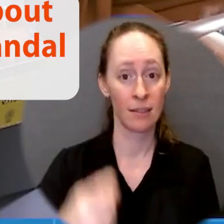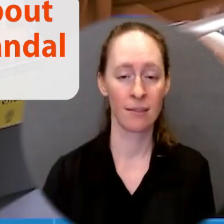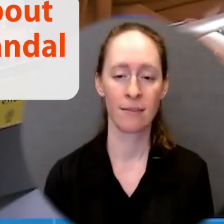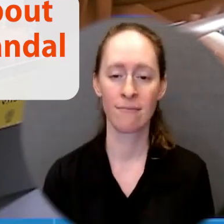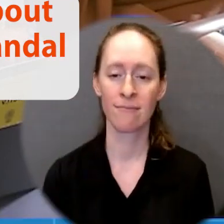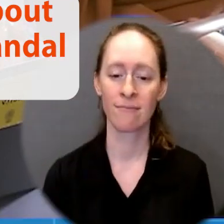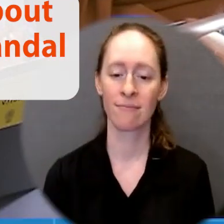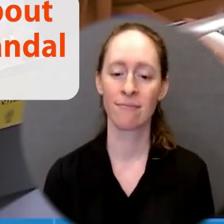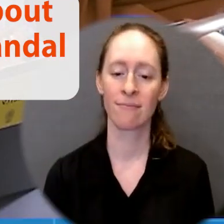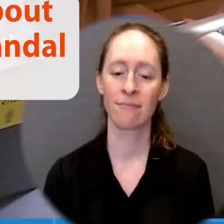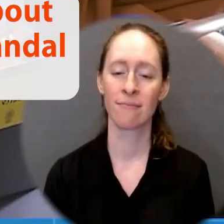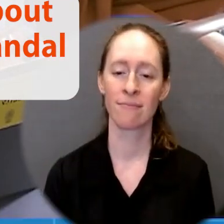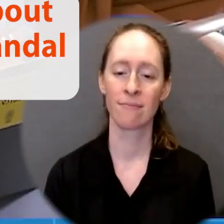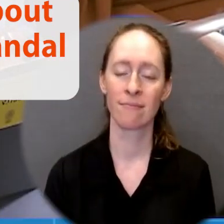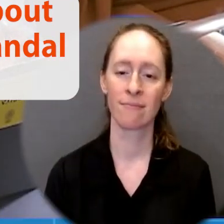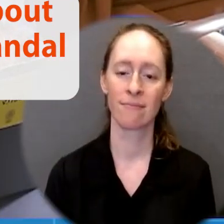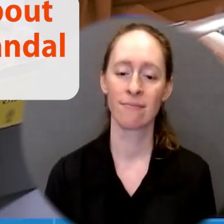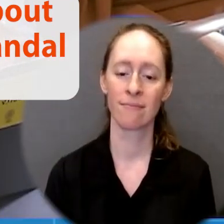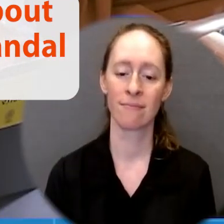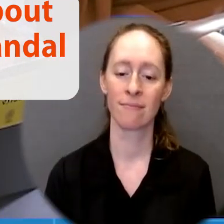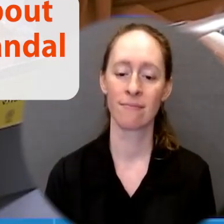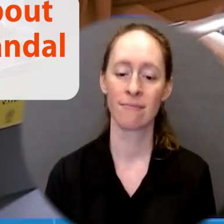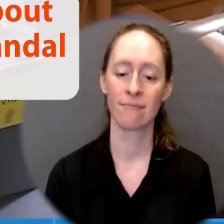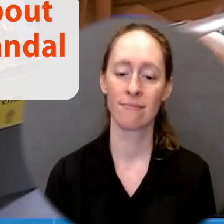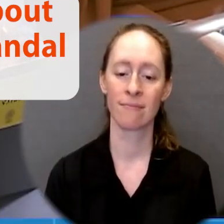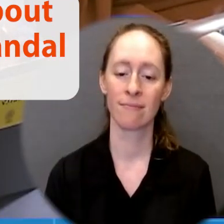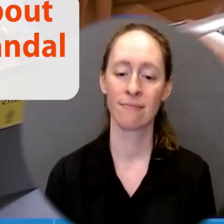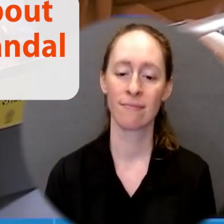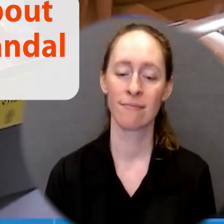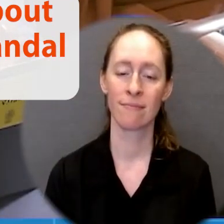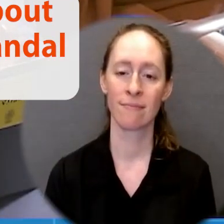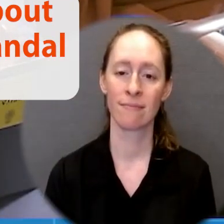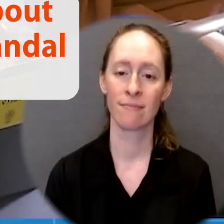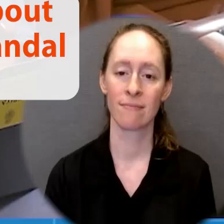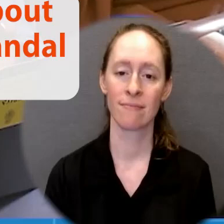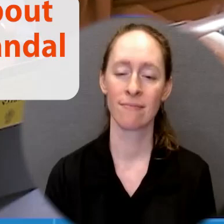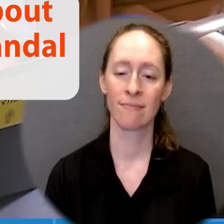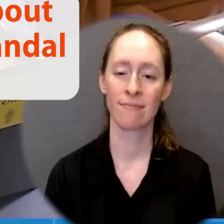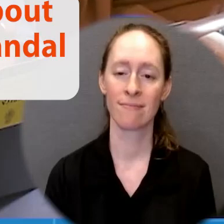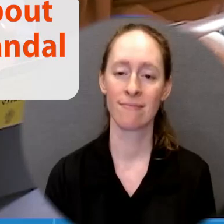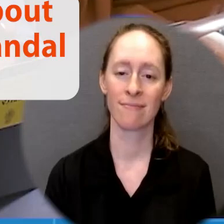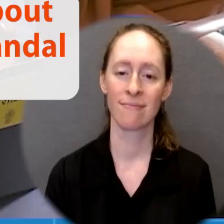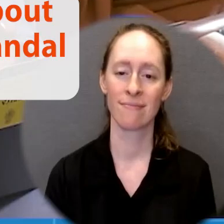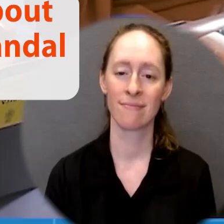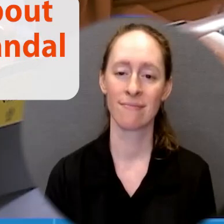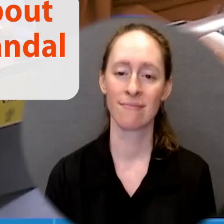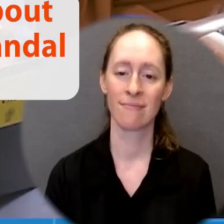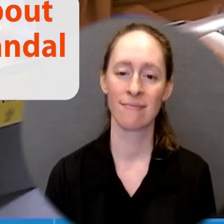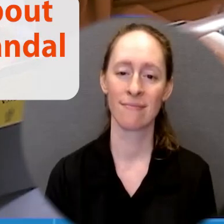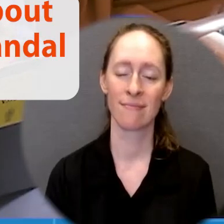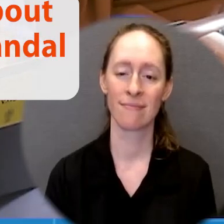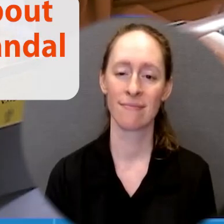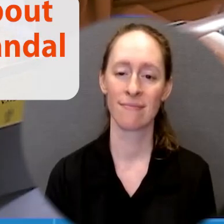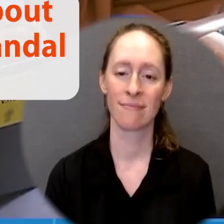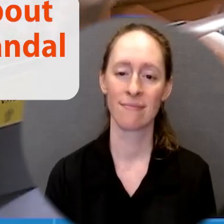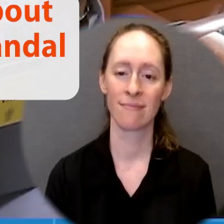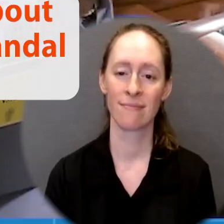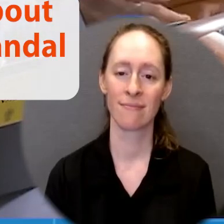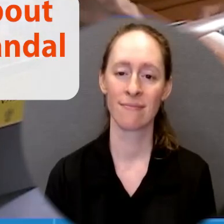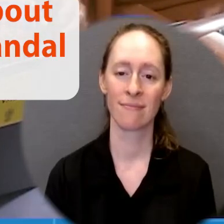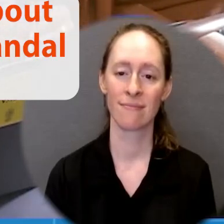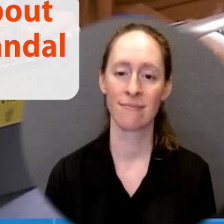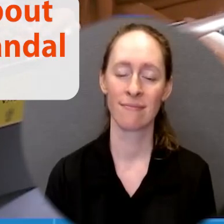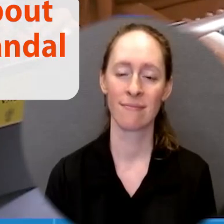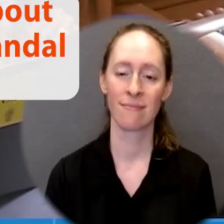the Twitter files had released that the company typically required an official or law enforcement finding that materials were hacked in order